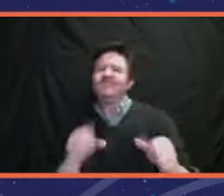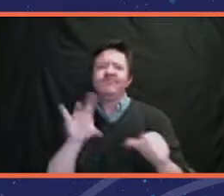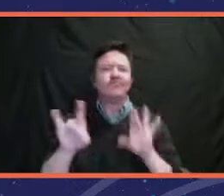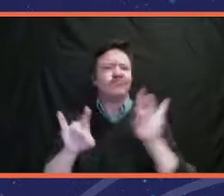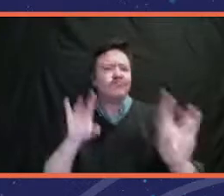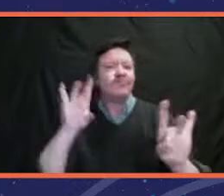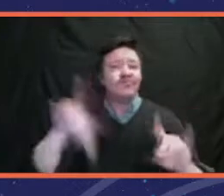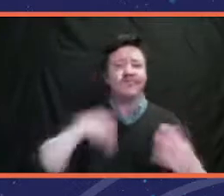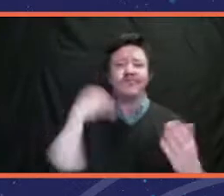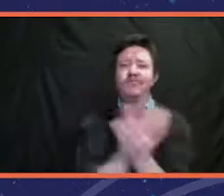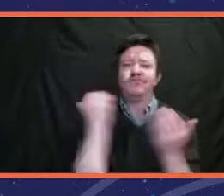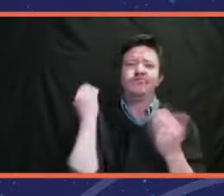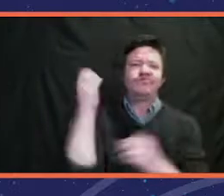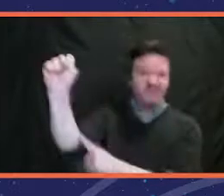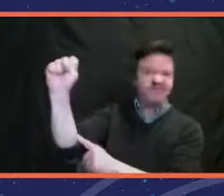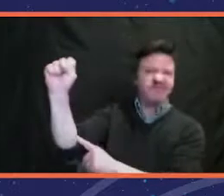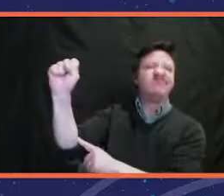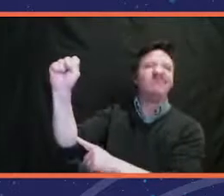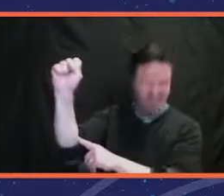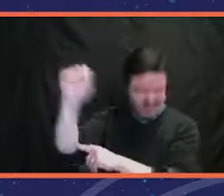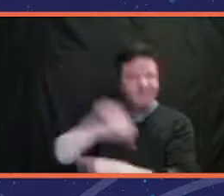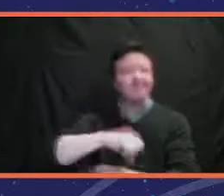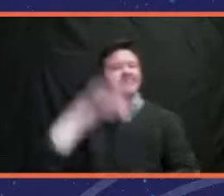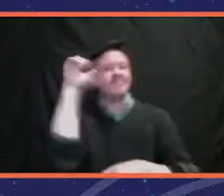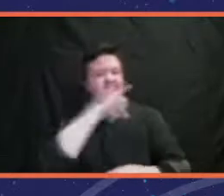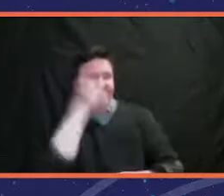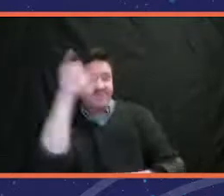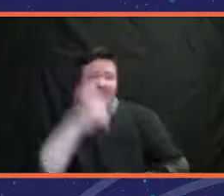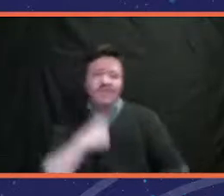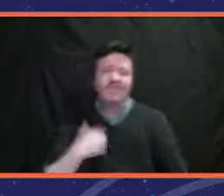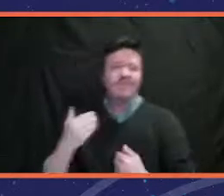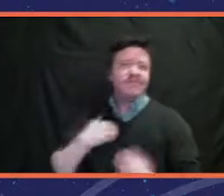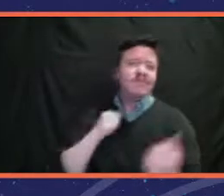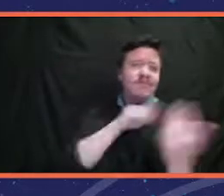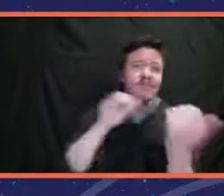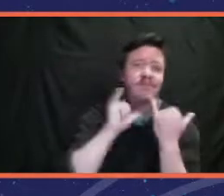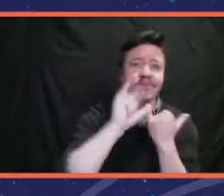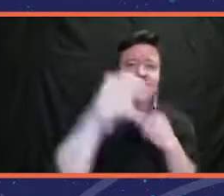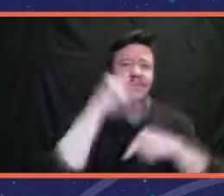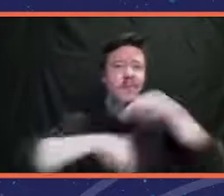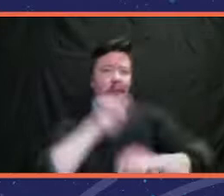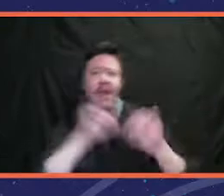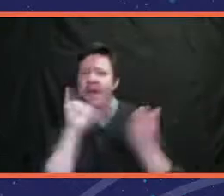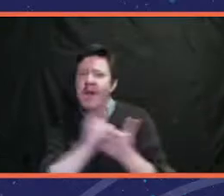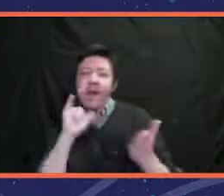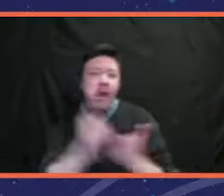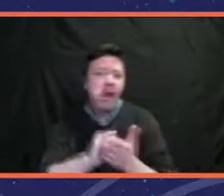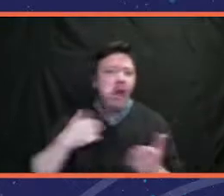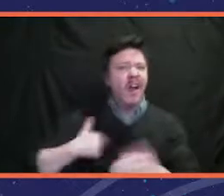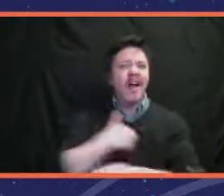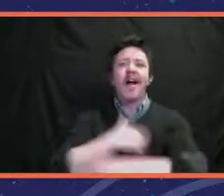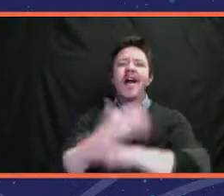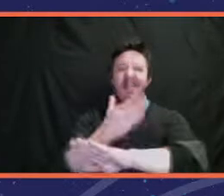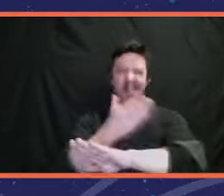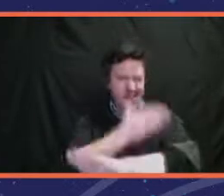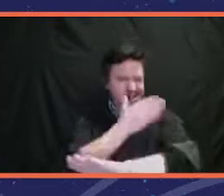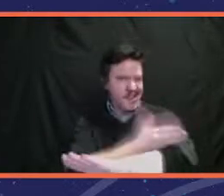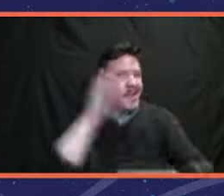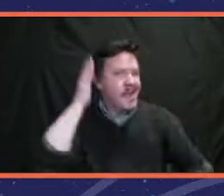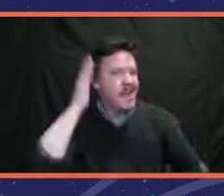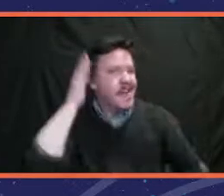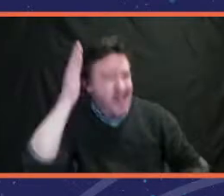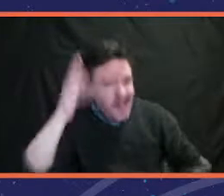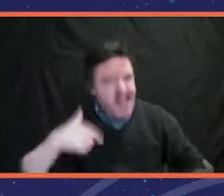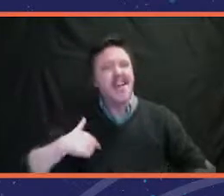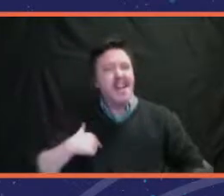time for revolution. Ha, or we're never back, we're never. They say it get worse, but we get better. Ain't a problem without